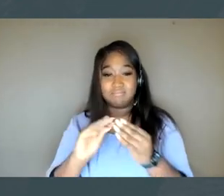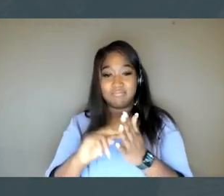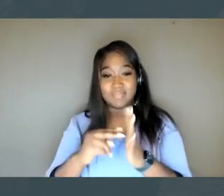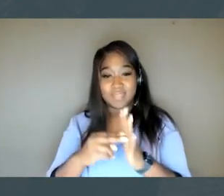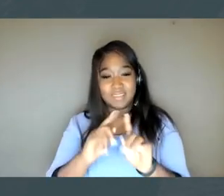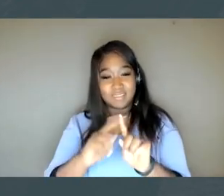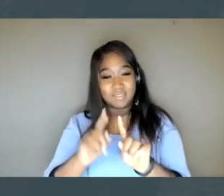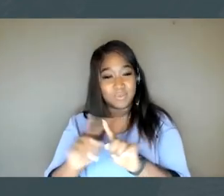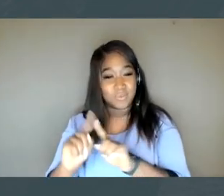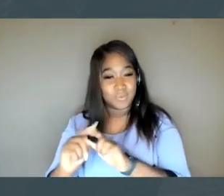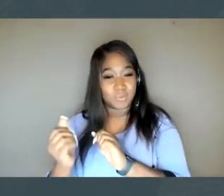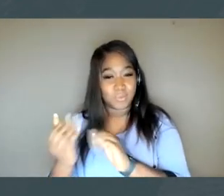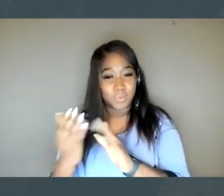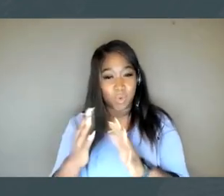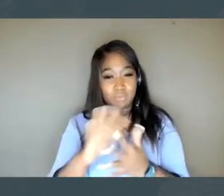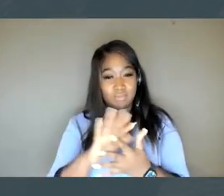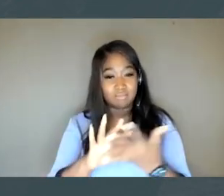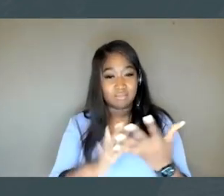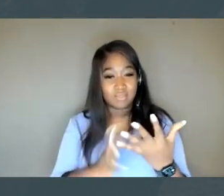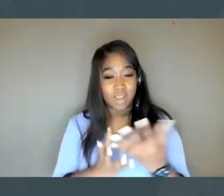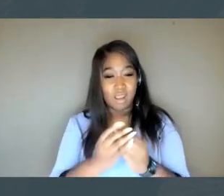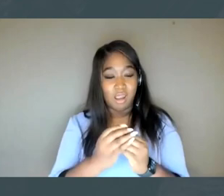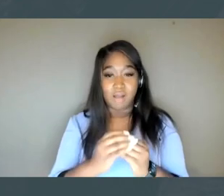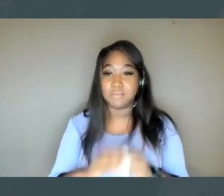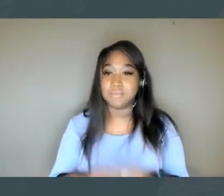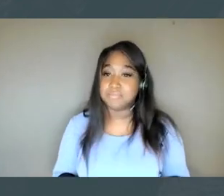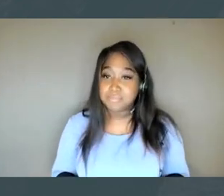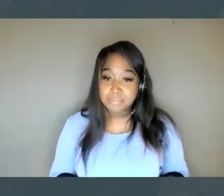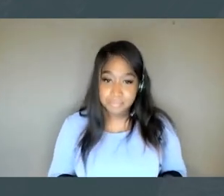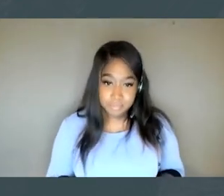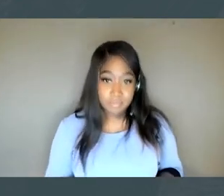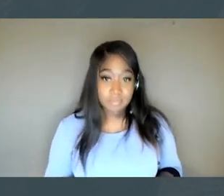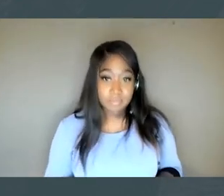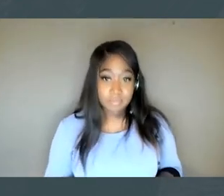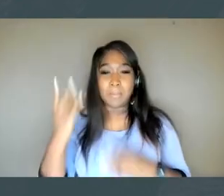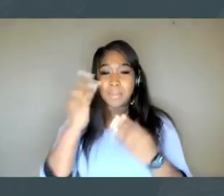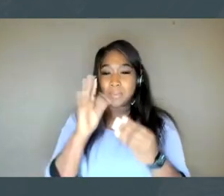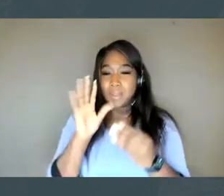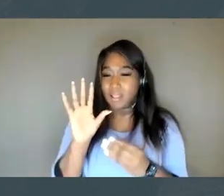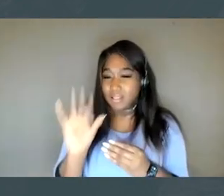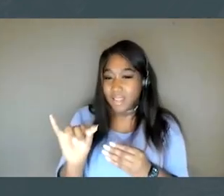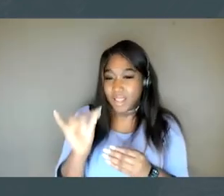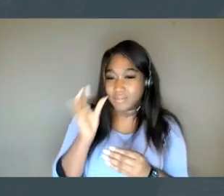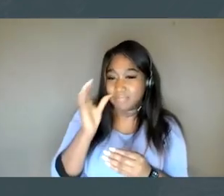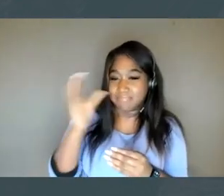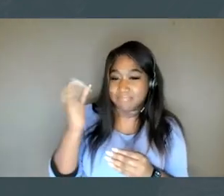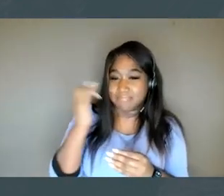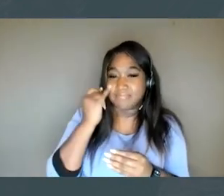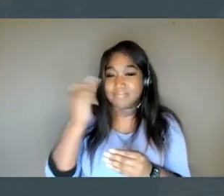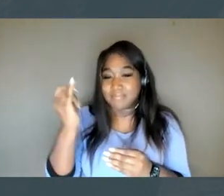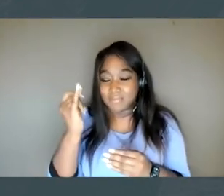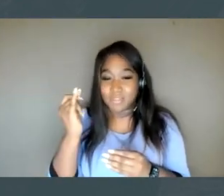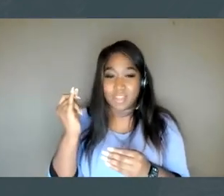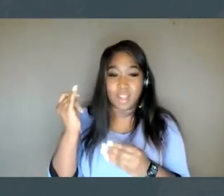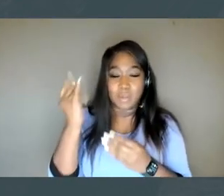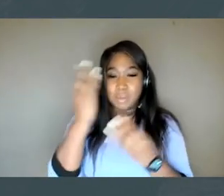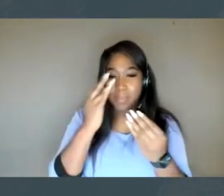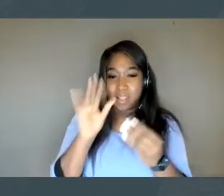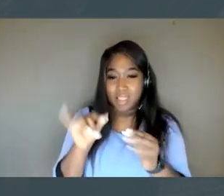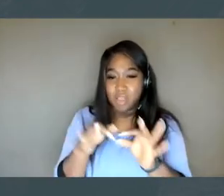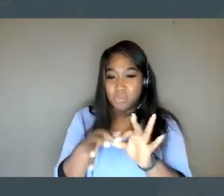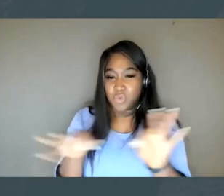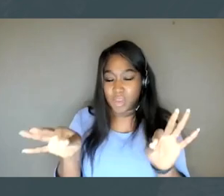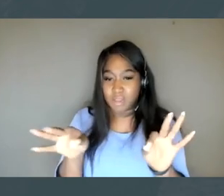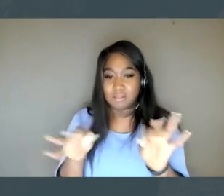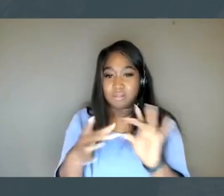So I'm thinking about critical fabulation, and I'm thinking about that phrase that you said with